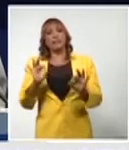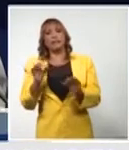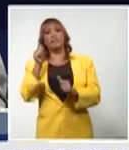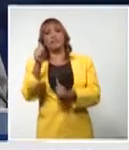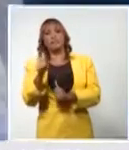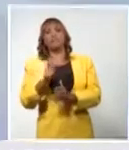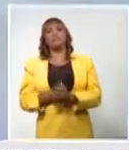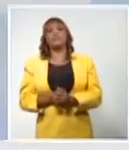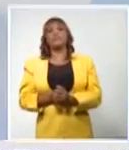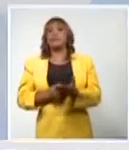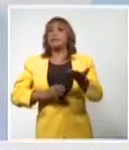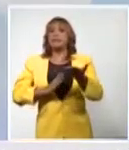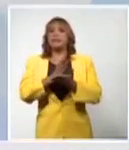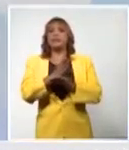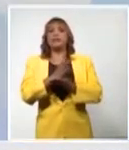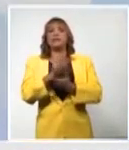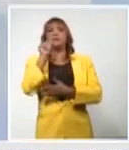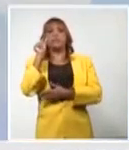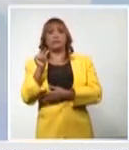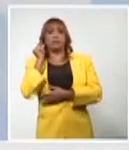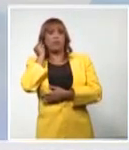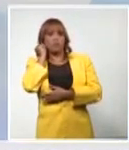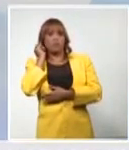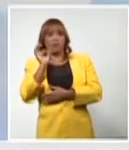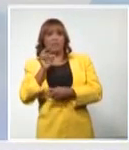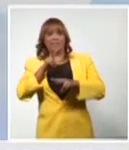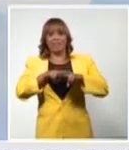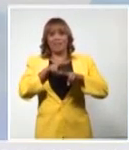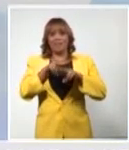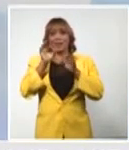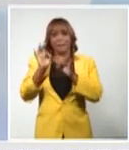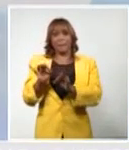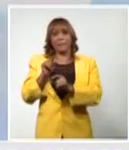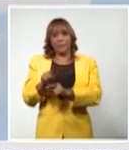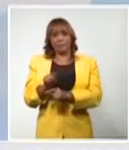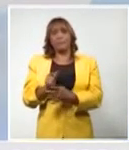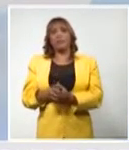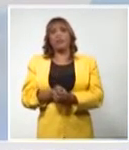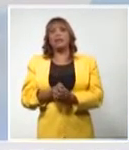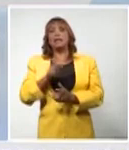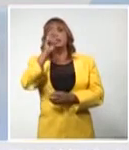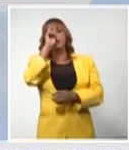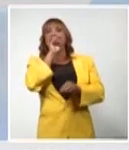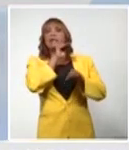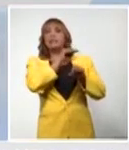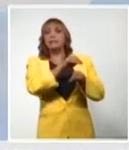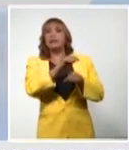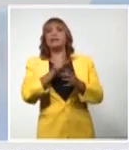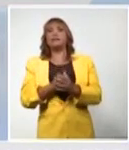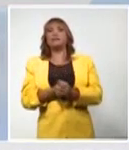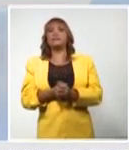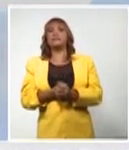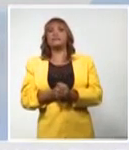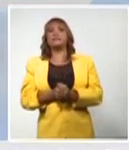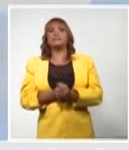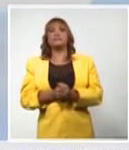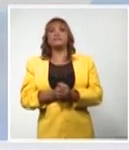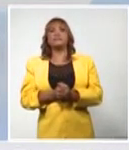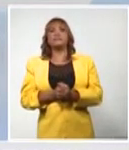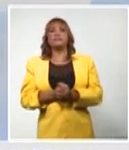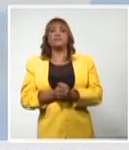Diaz Soto Hospital continues to be in a critical state. Critical, but stable.